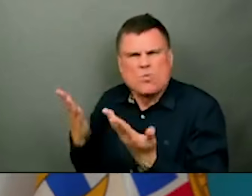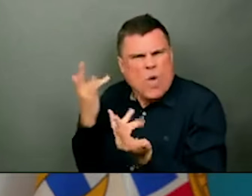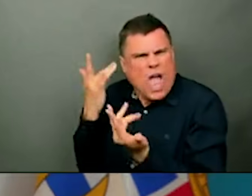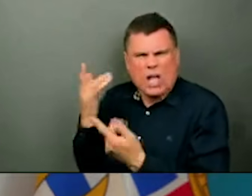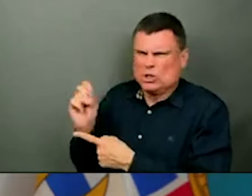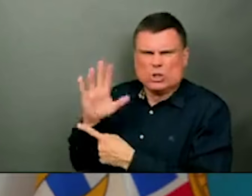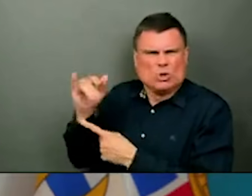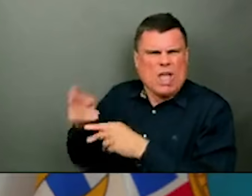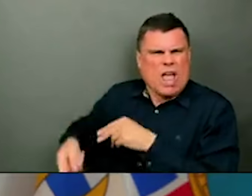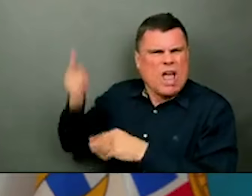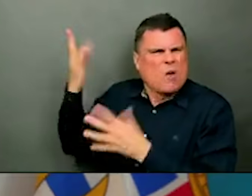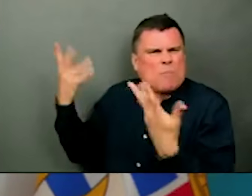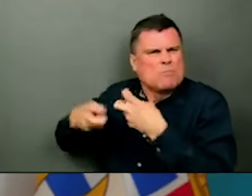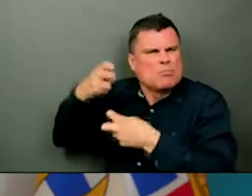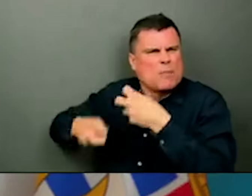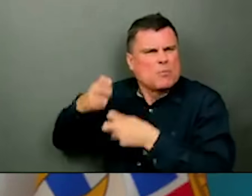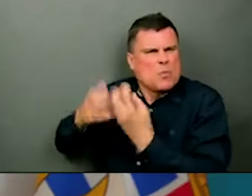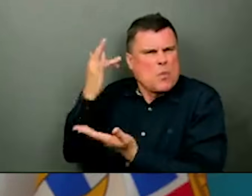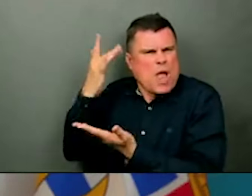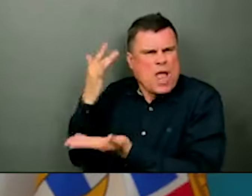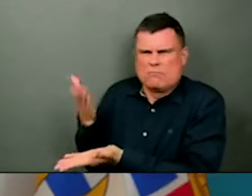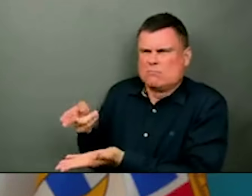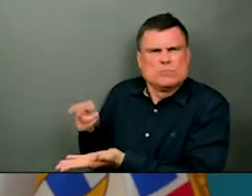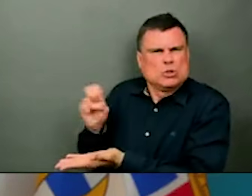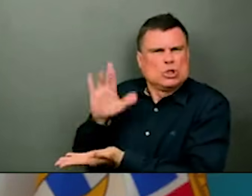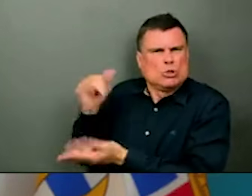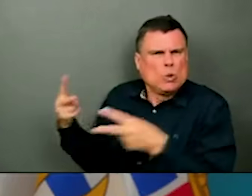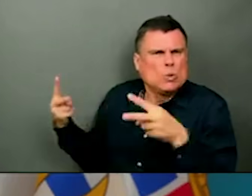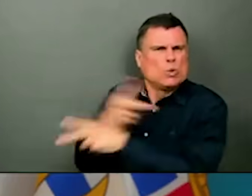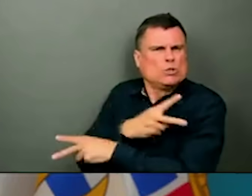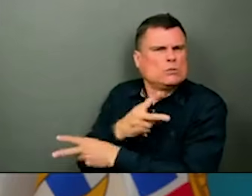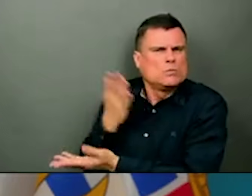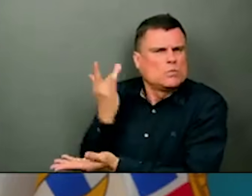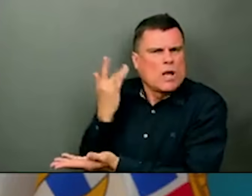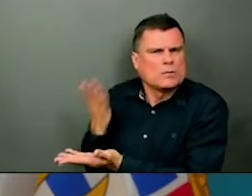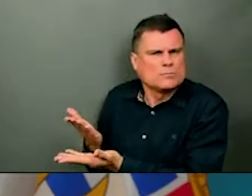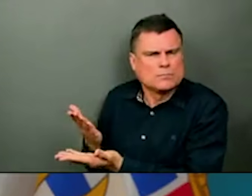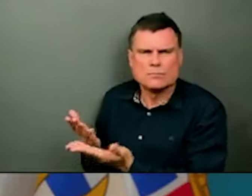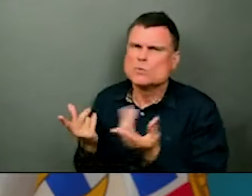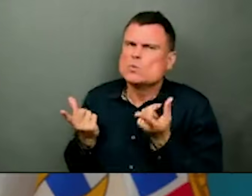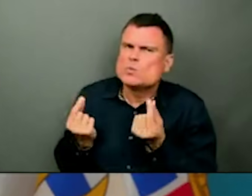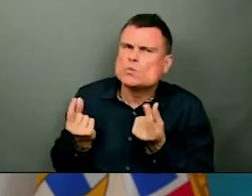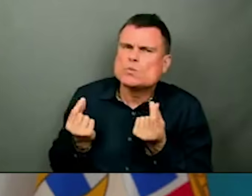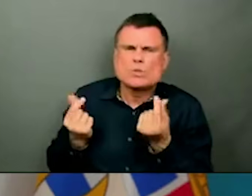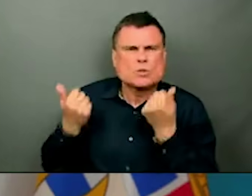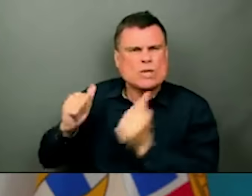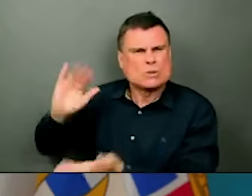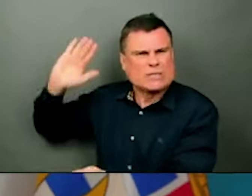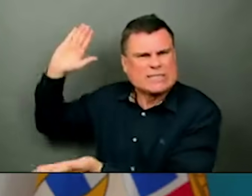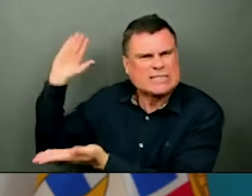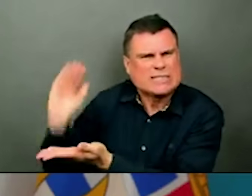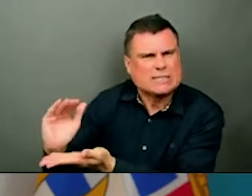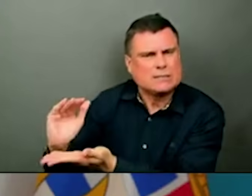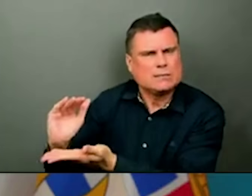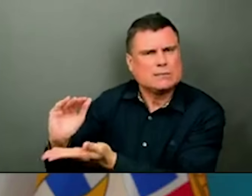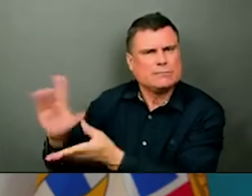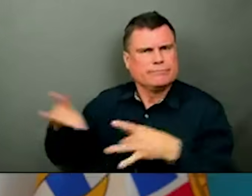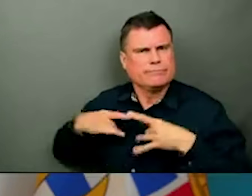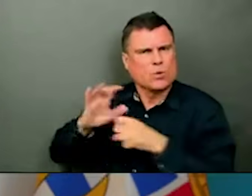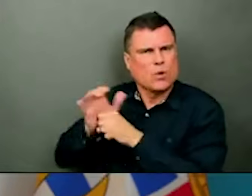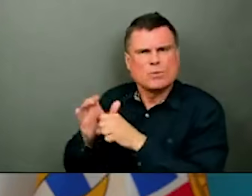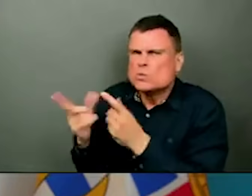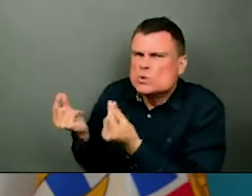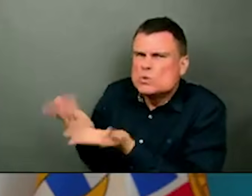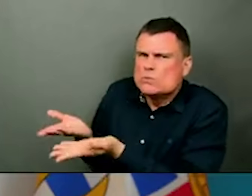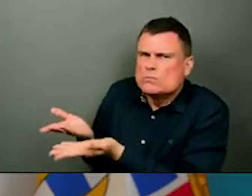missed in the message getting to people who need to have it in that community, and what is being done to try and alter that? Yeah, I don't know